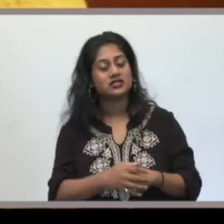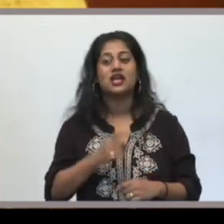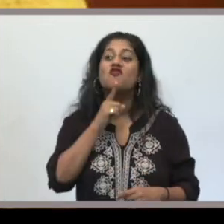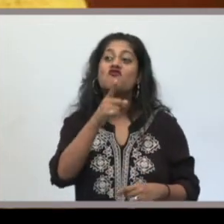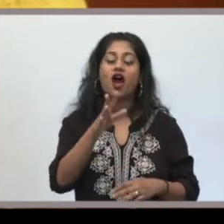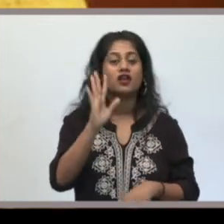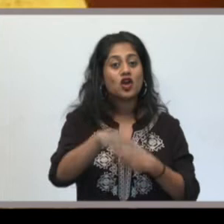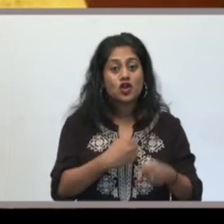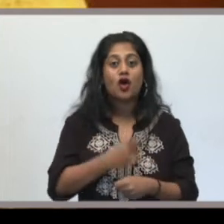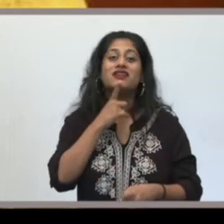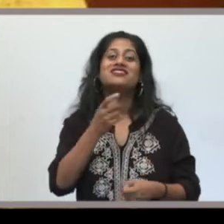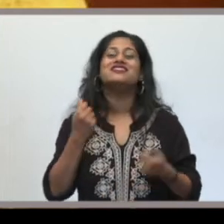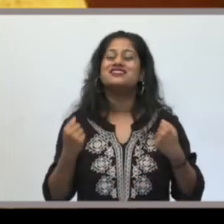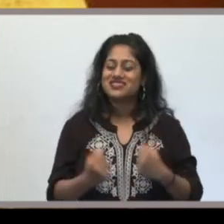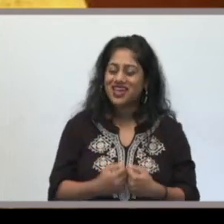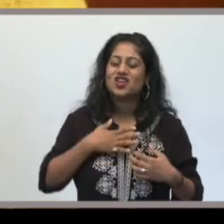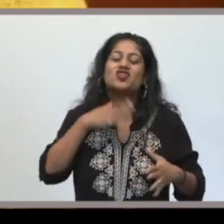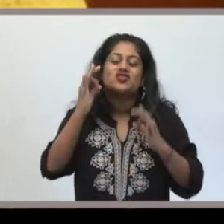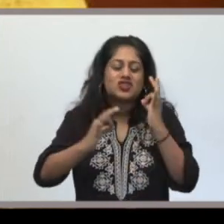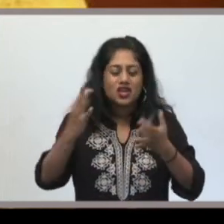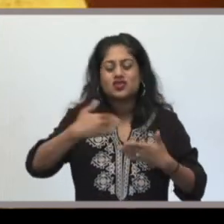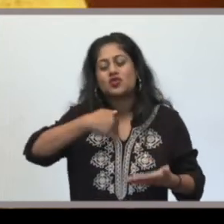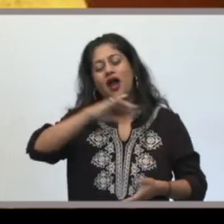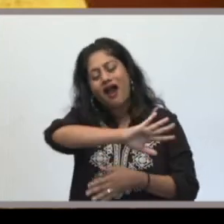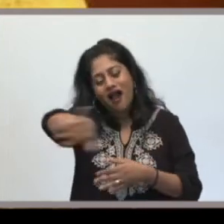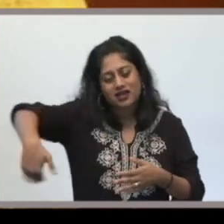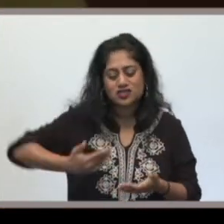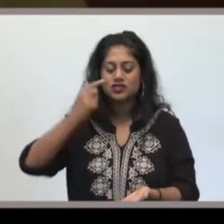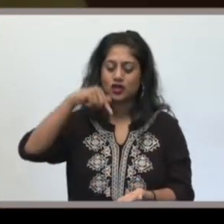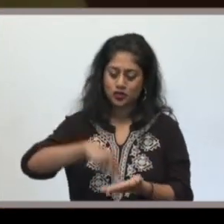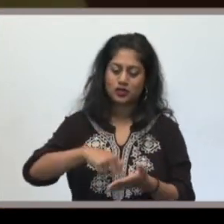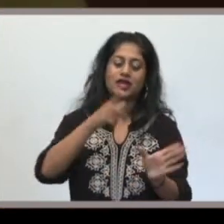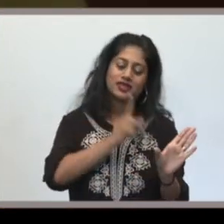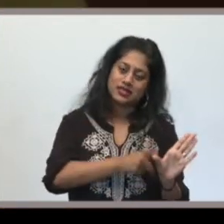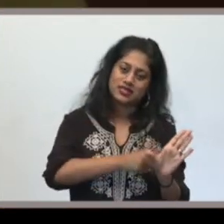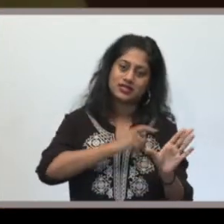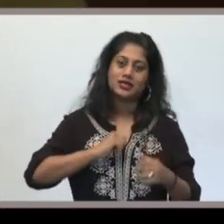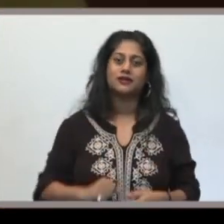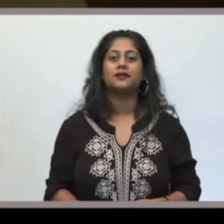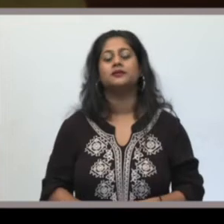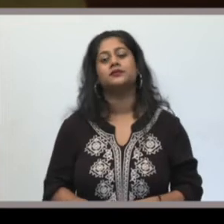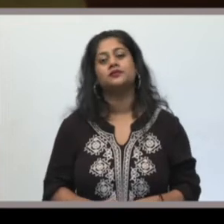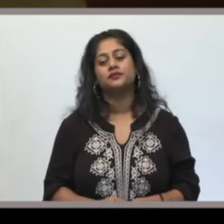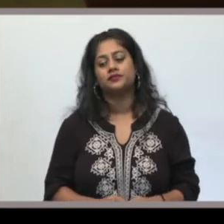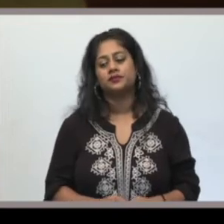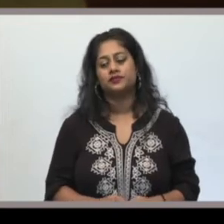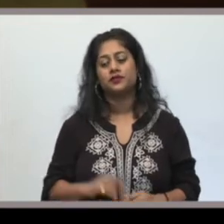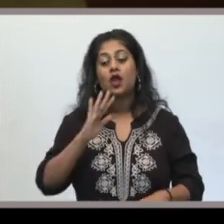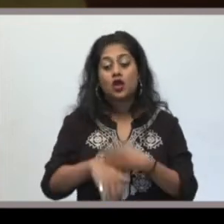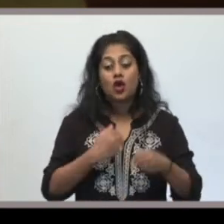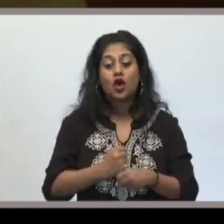God uses His word. Secondly, what are the comforters that God uses? God uses His people.